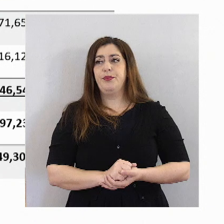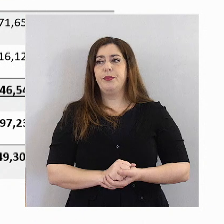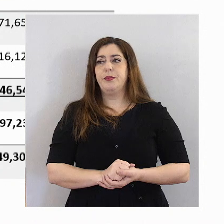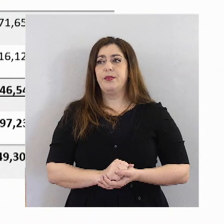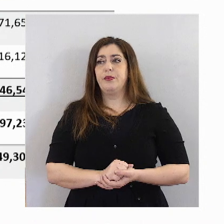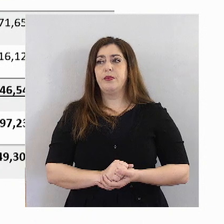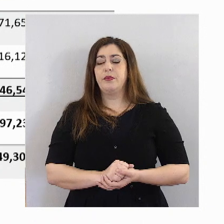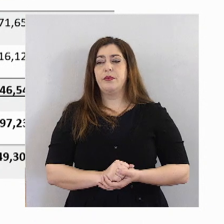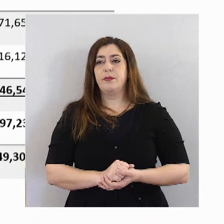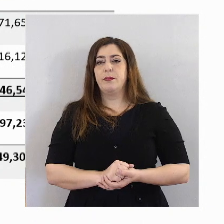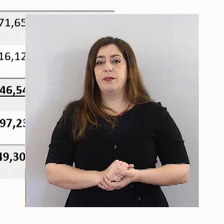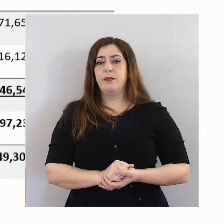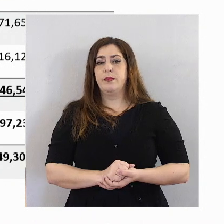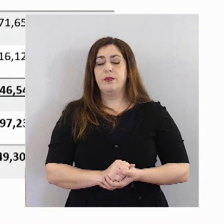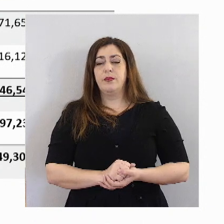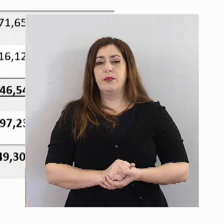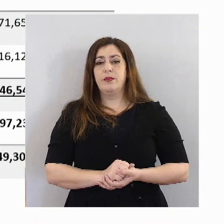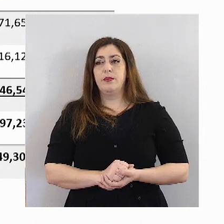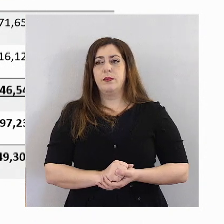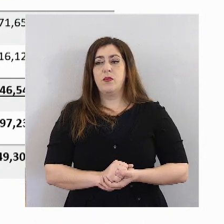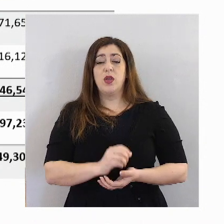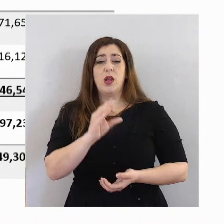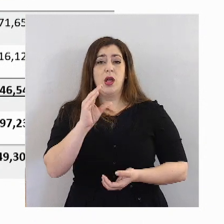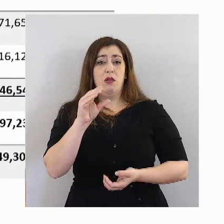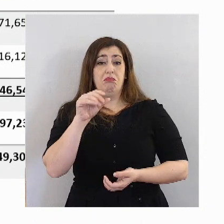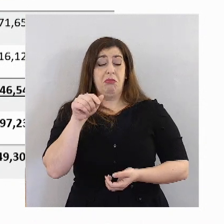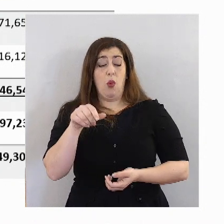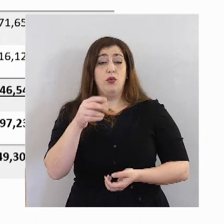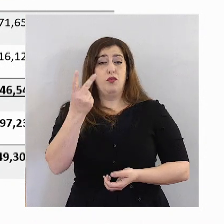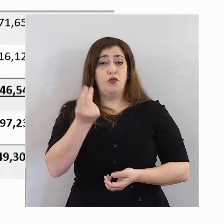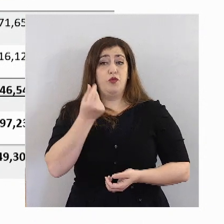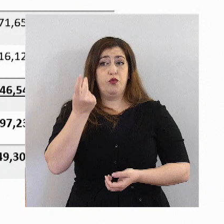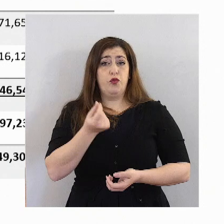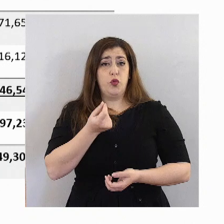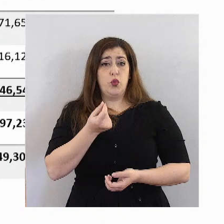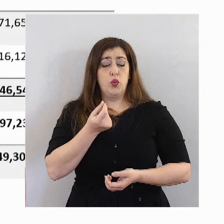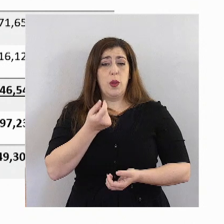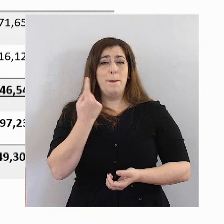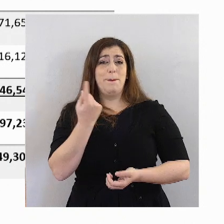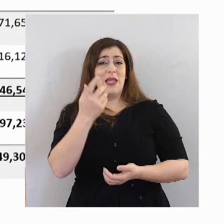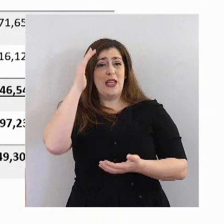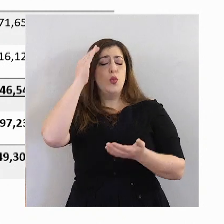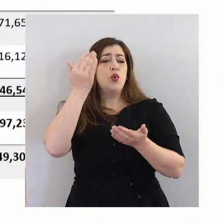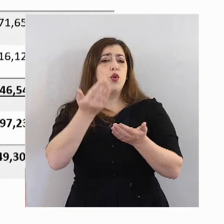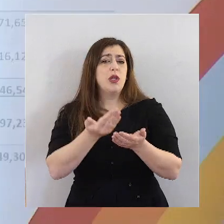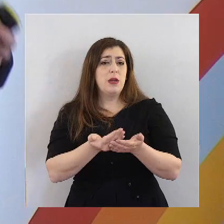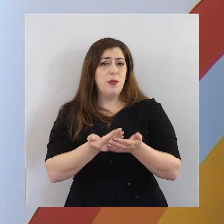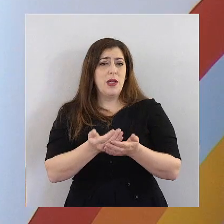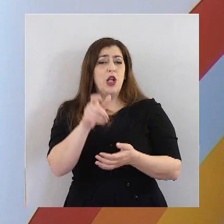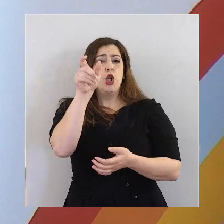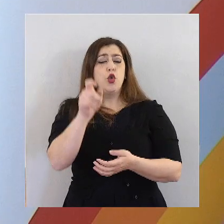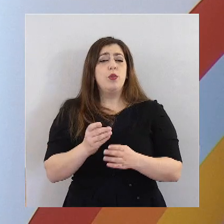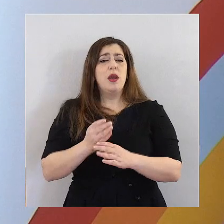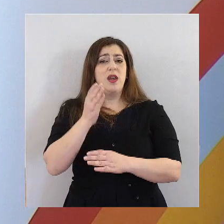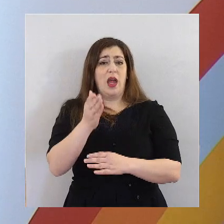The bulk of the funds were administered by the Human Rights Directorate, and we